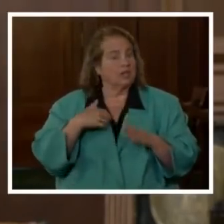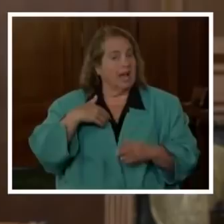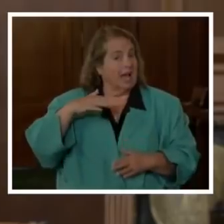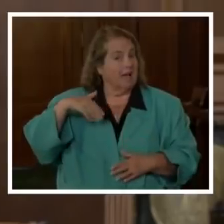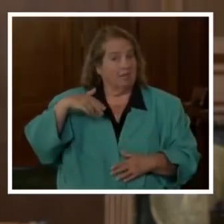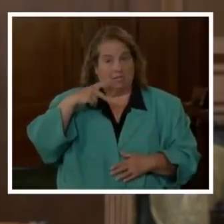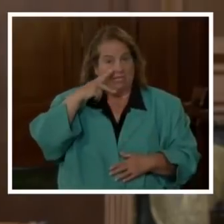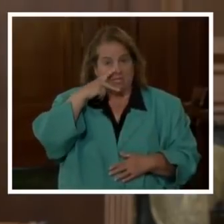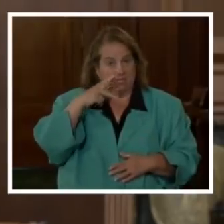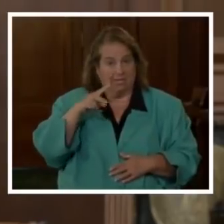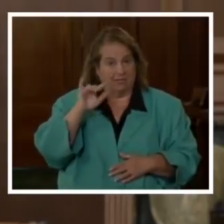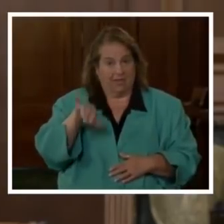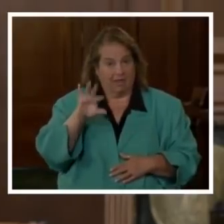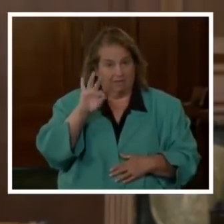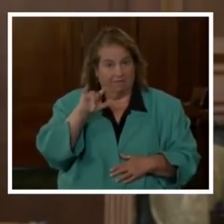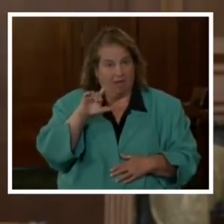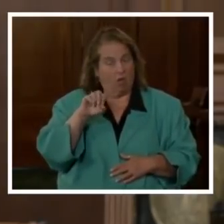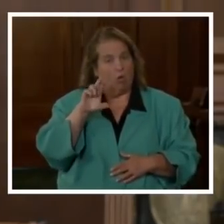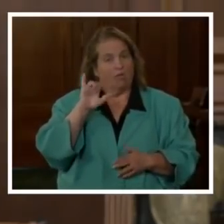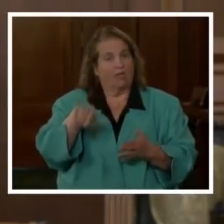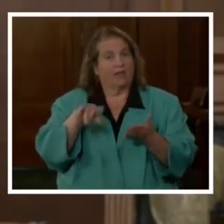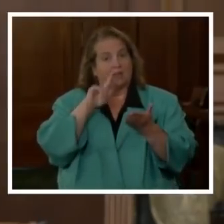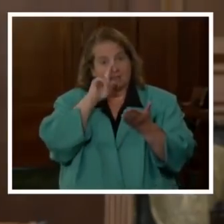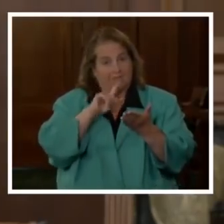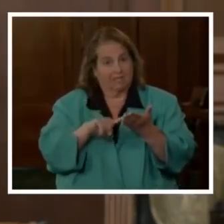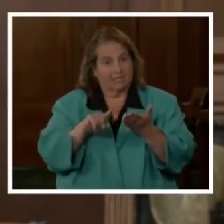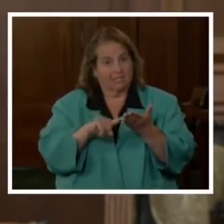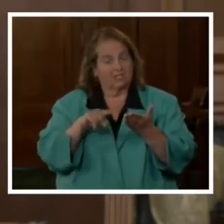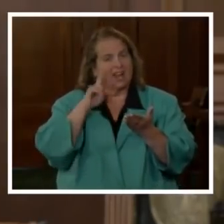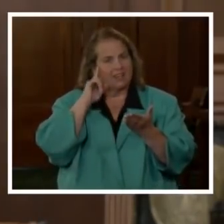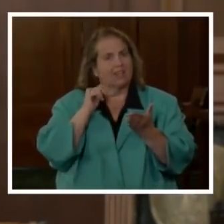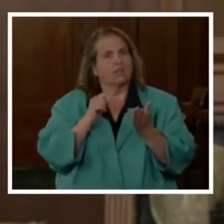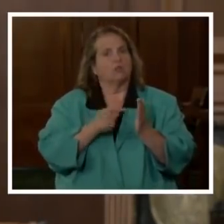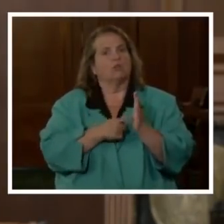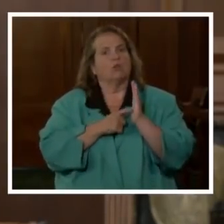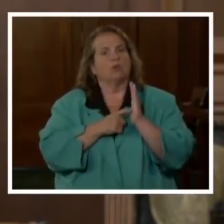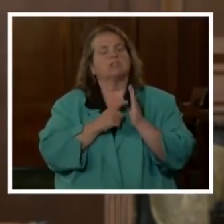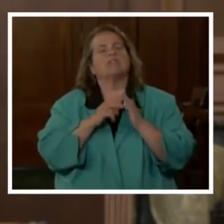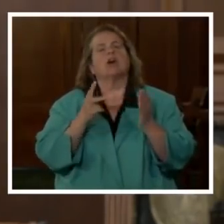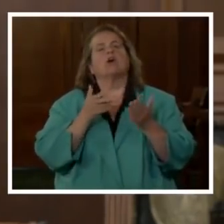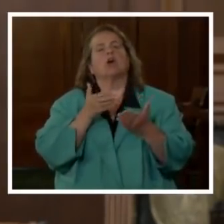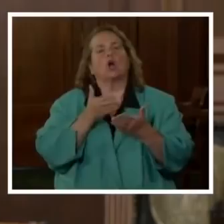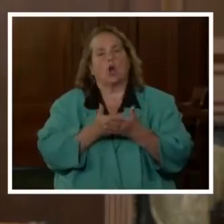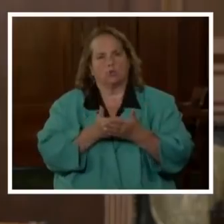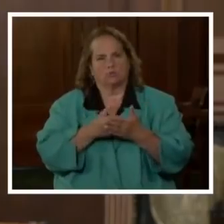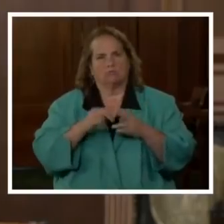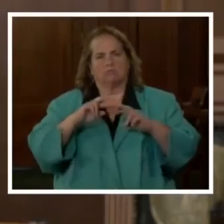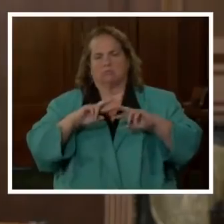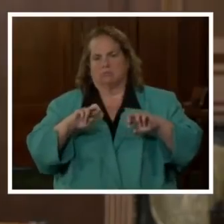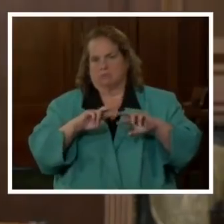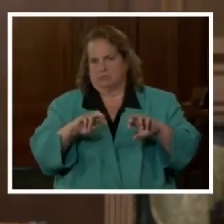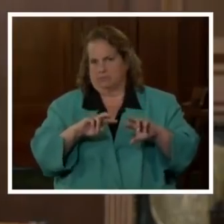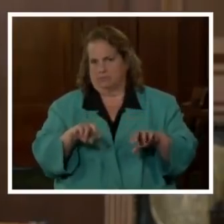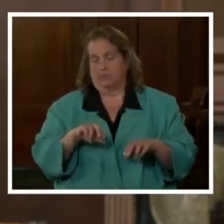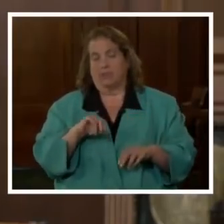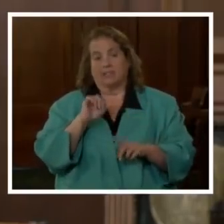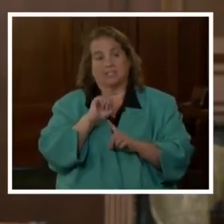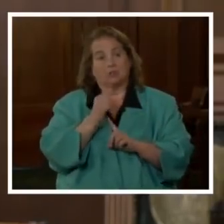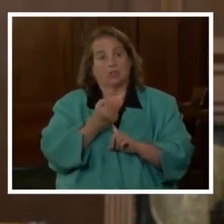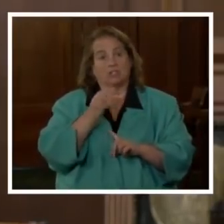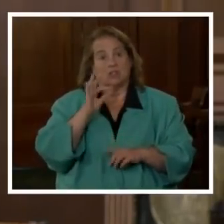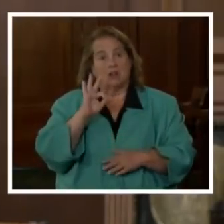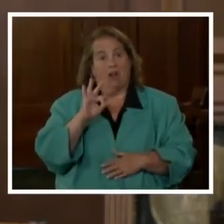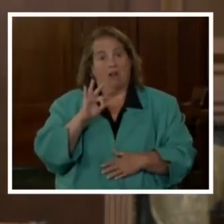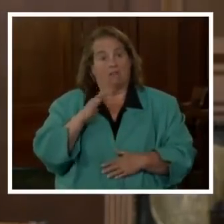seen that file or that investigation, but I think it requires a very close look. The situation with body cameras has